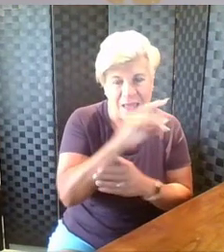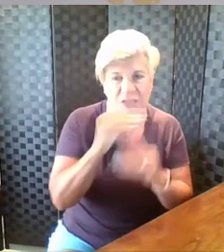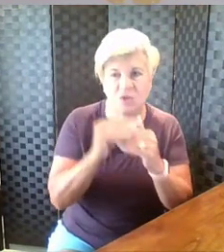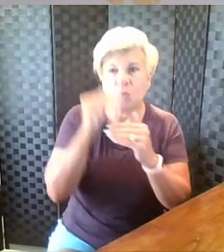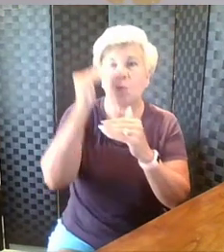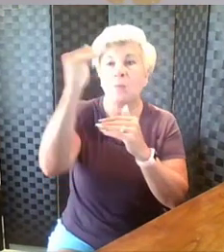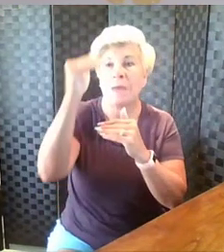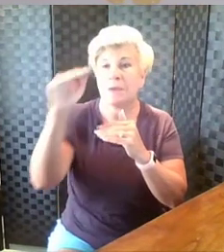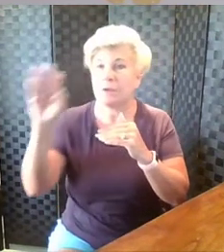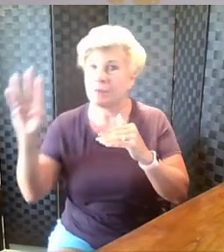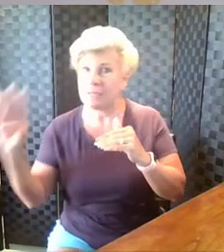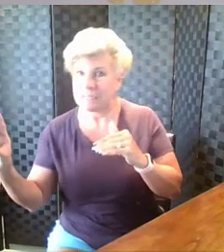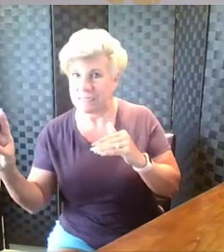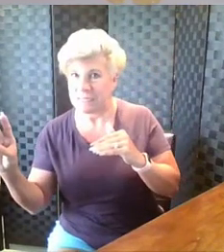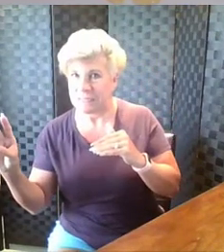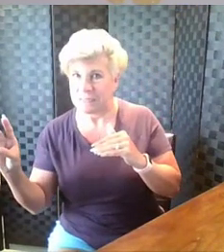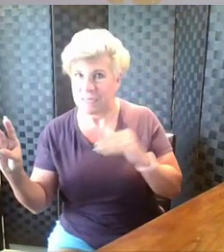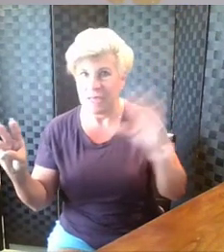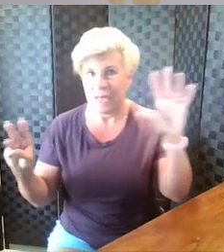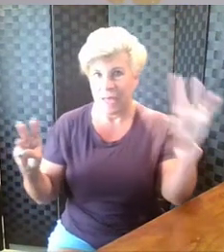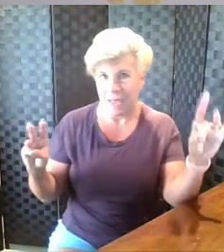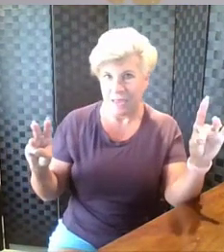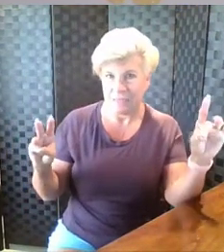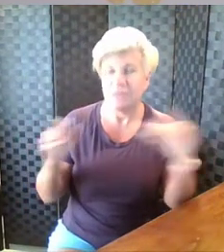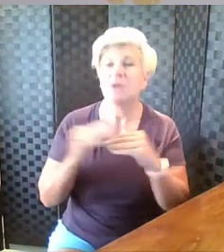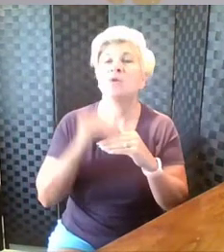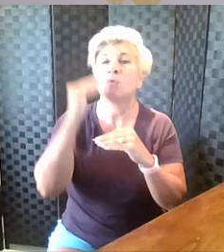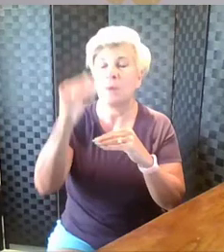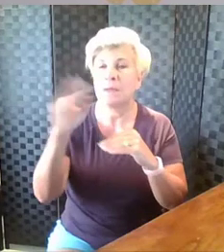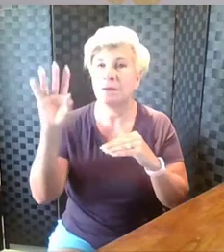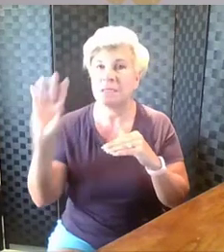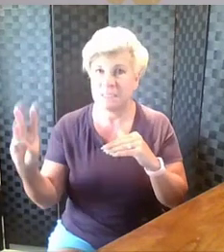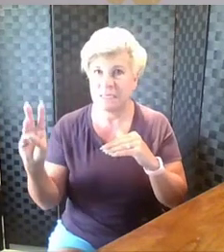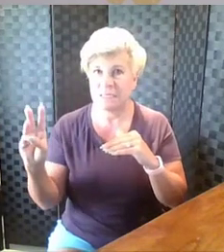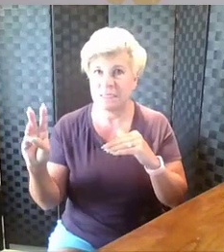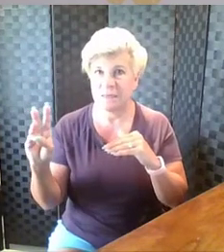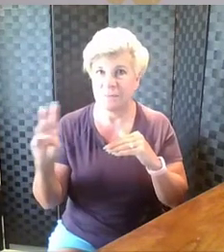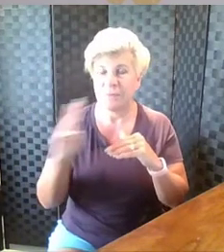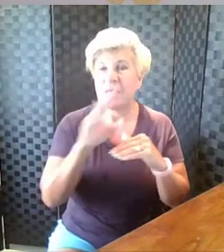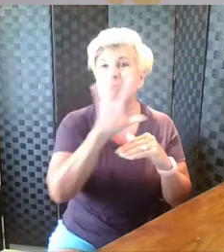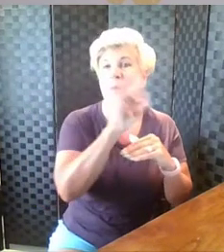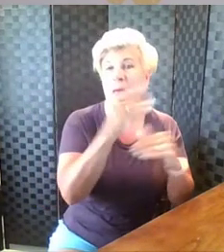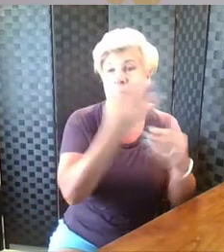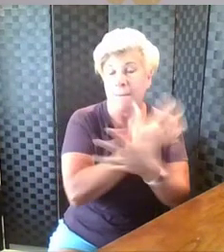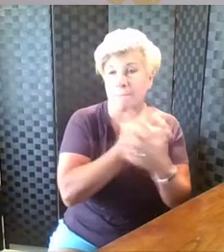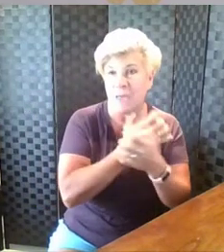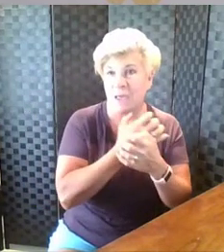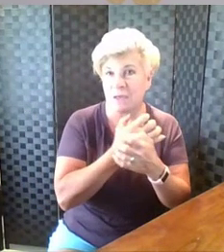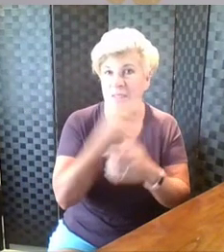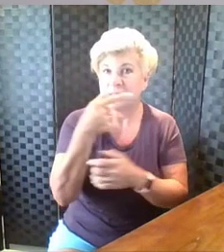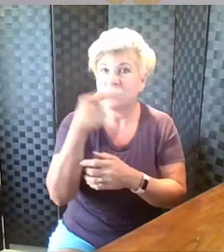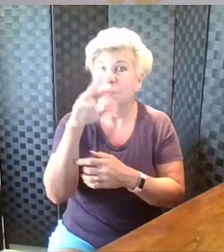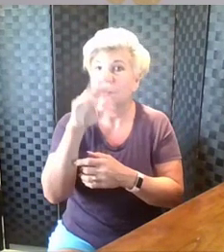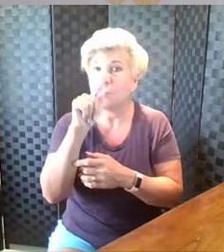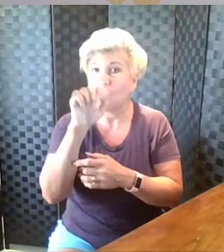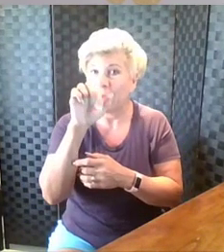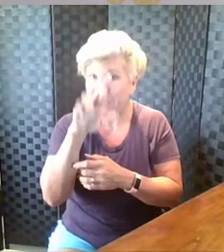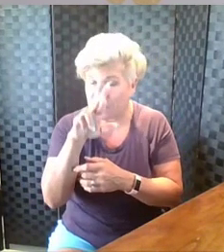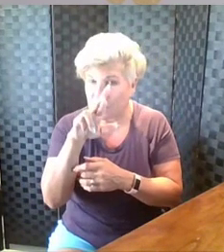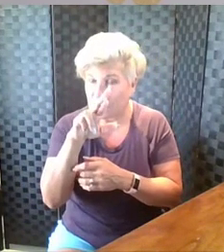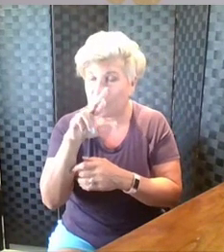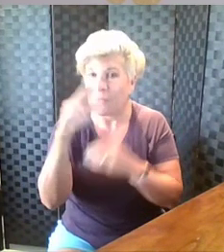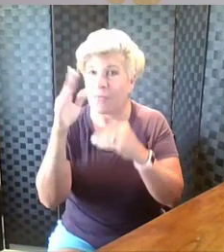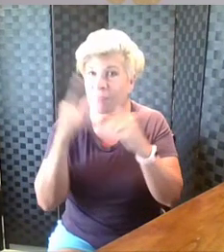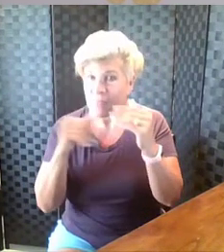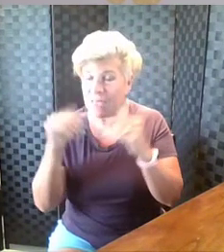6 bears. Say that. 8 bears is greater than 6 bears. Very nice. You could use that with your teacher